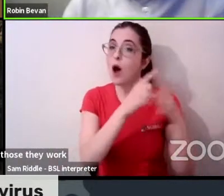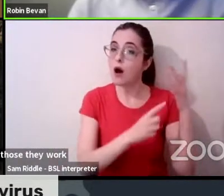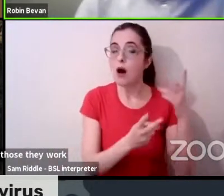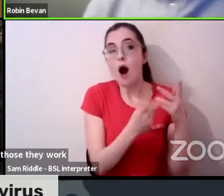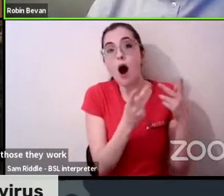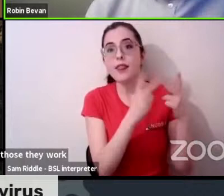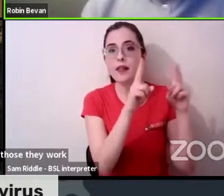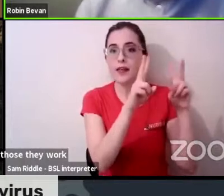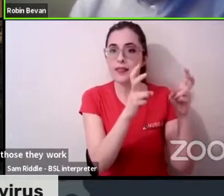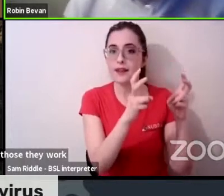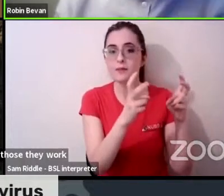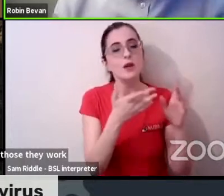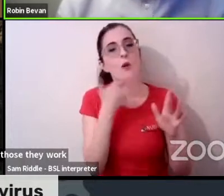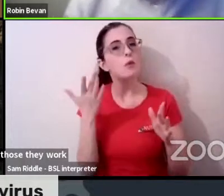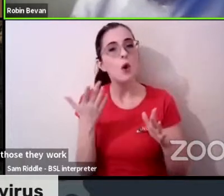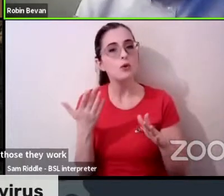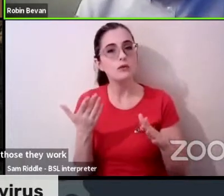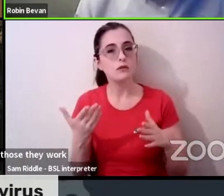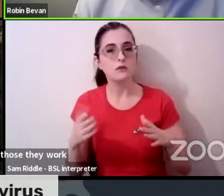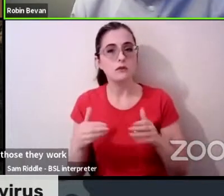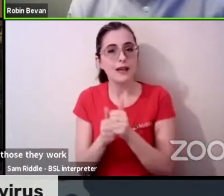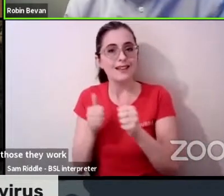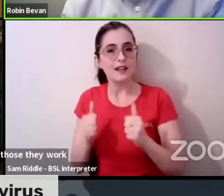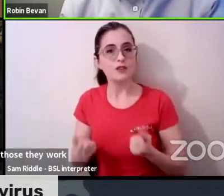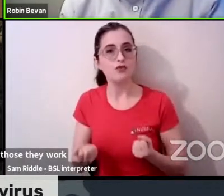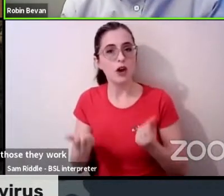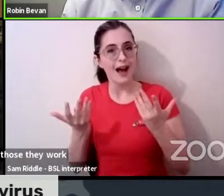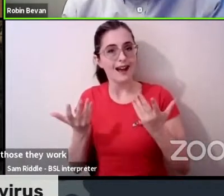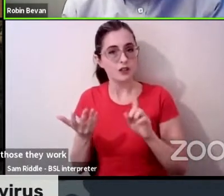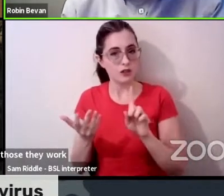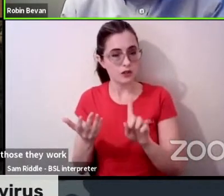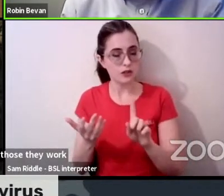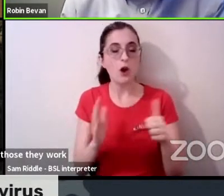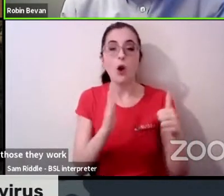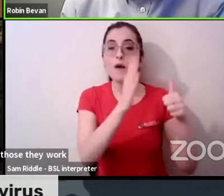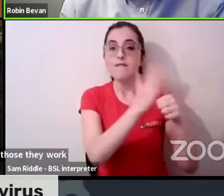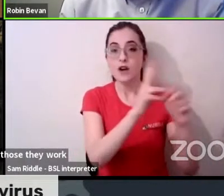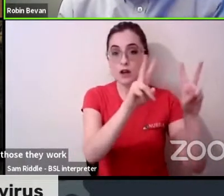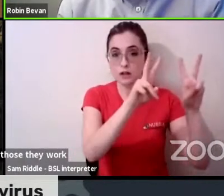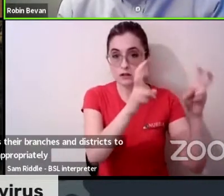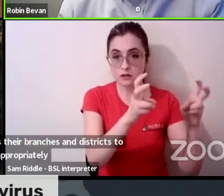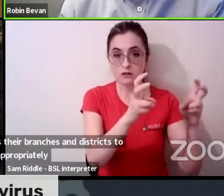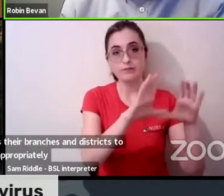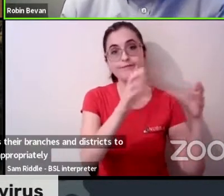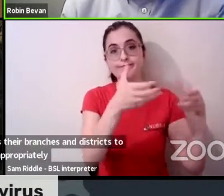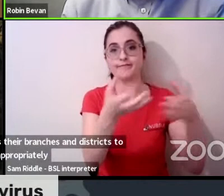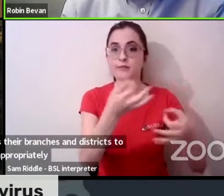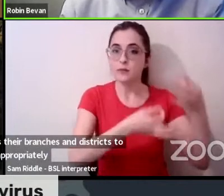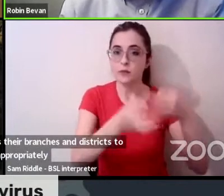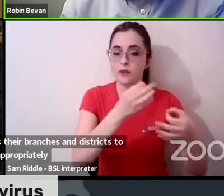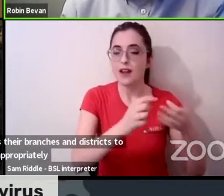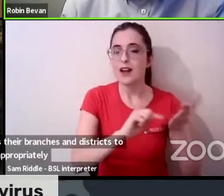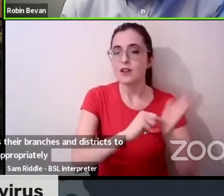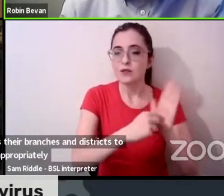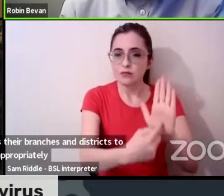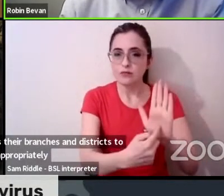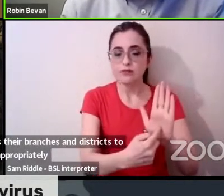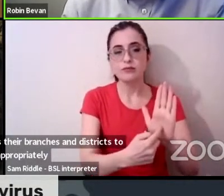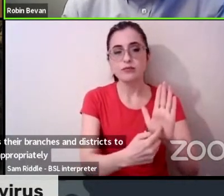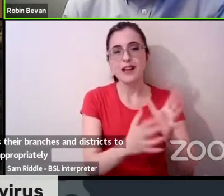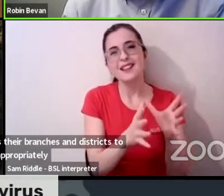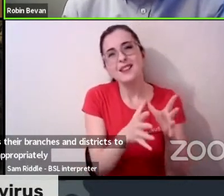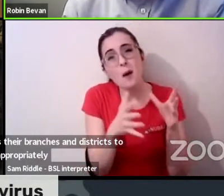apart from industrial action. And the first set of questions, which actually probably reflect the